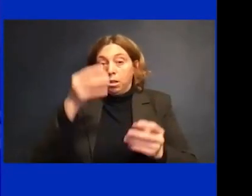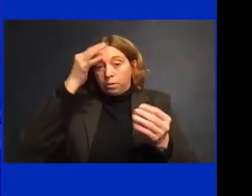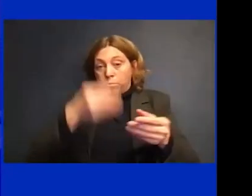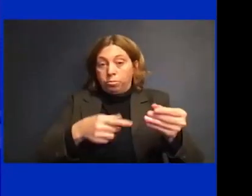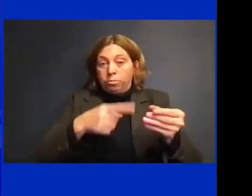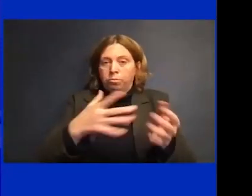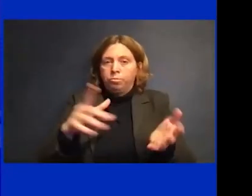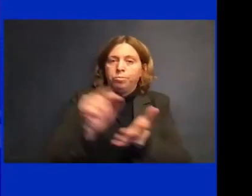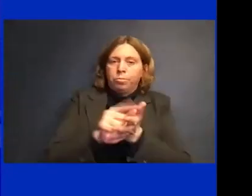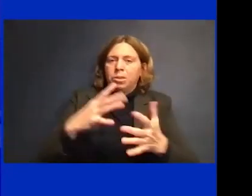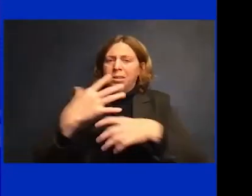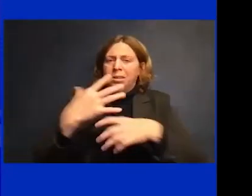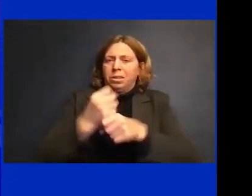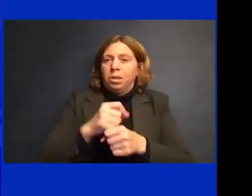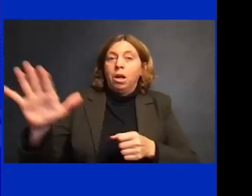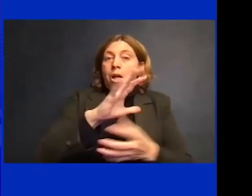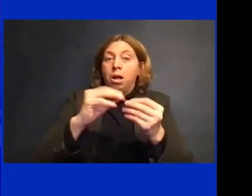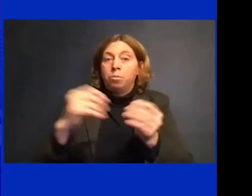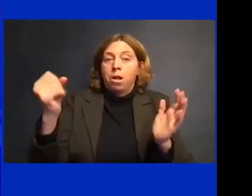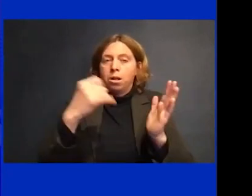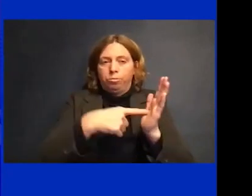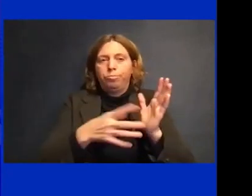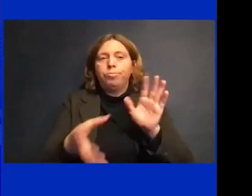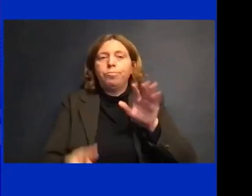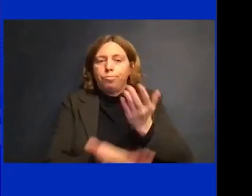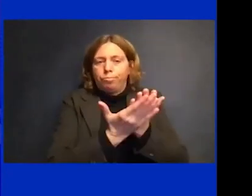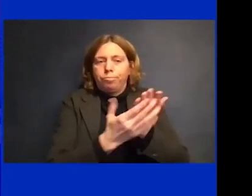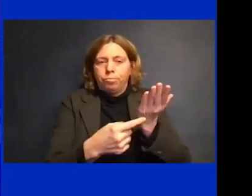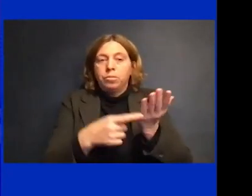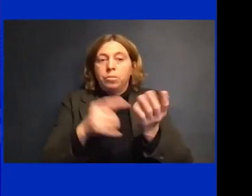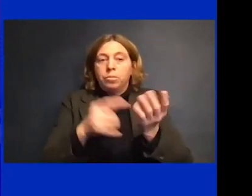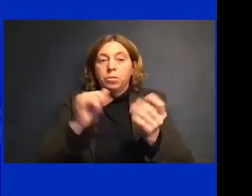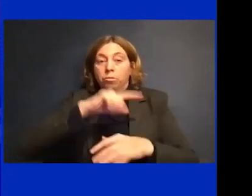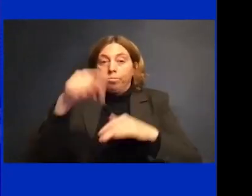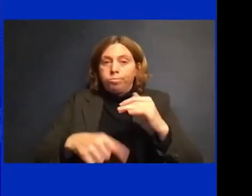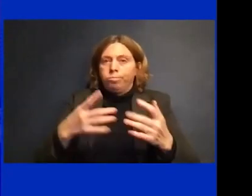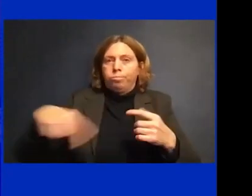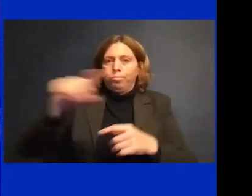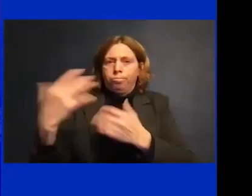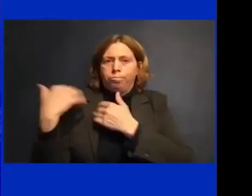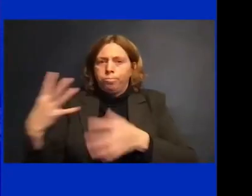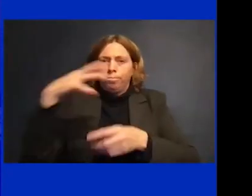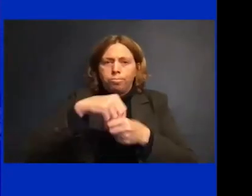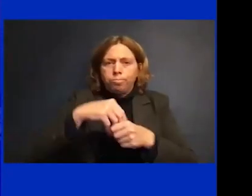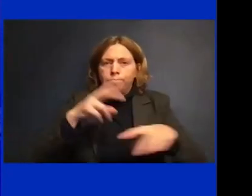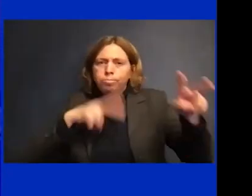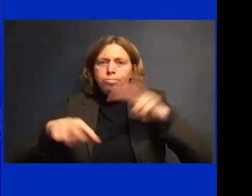summarizing comments received. This extensive public and stakeholder input during the planning level scoping and NEPA scoping periods